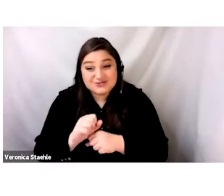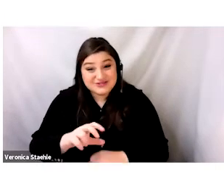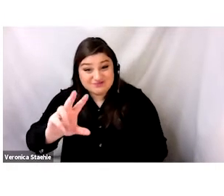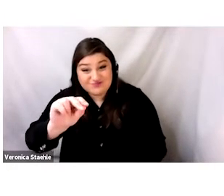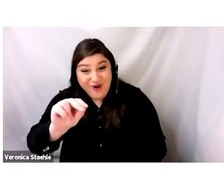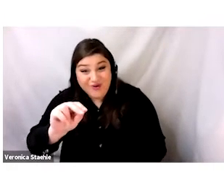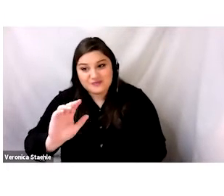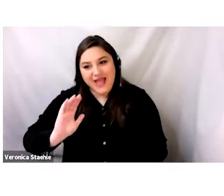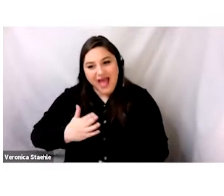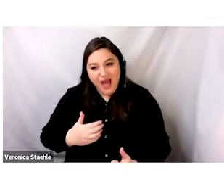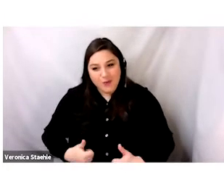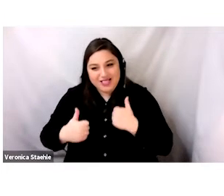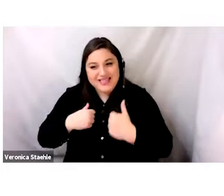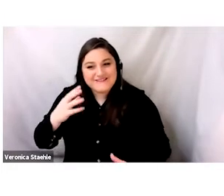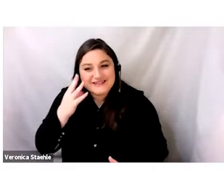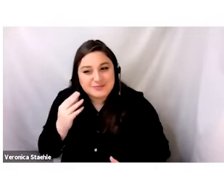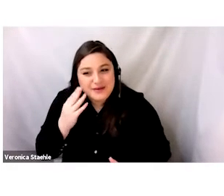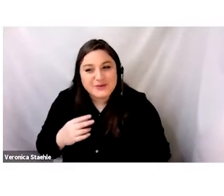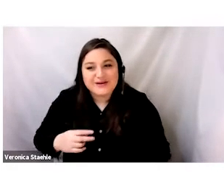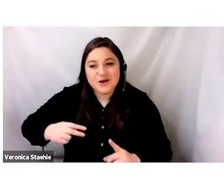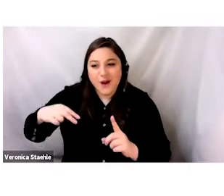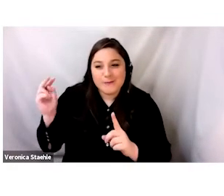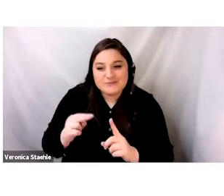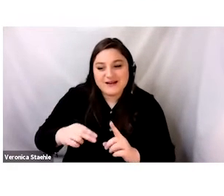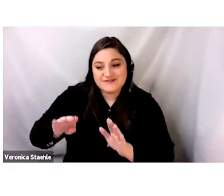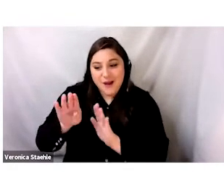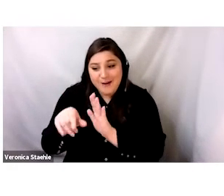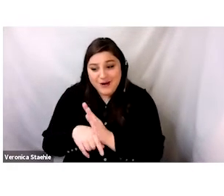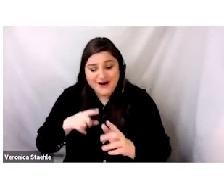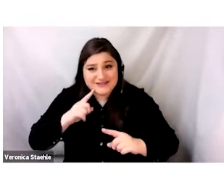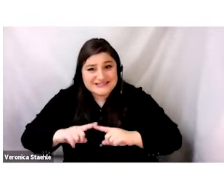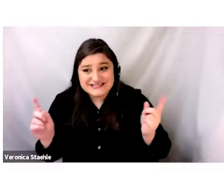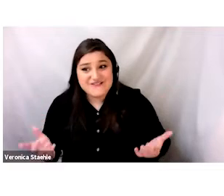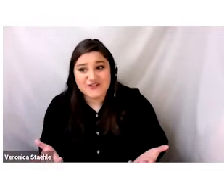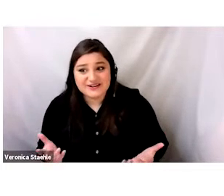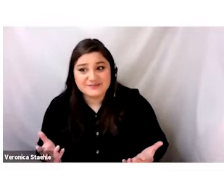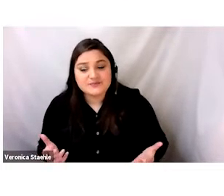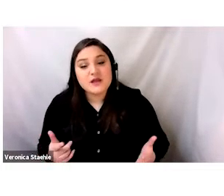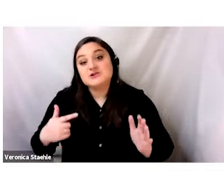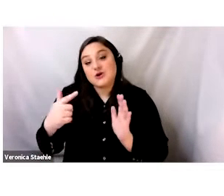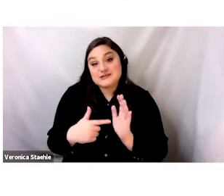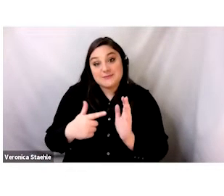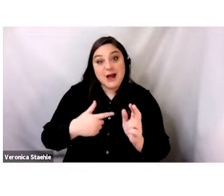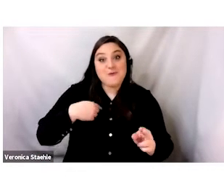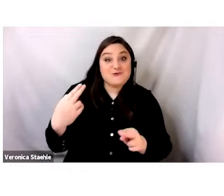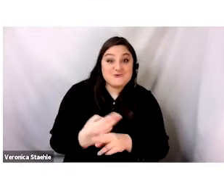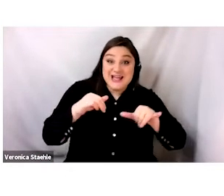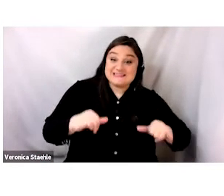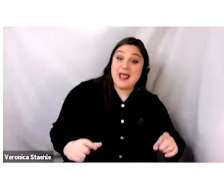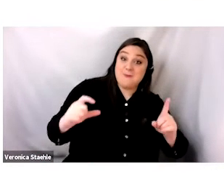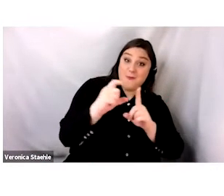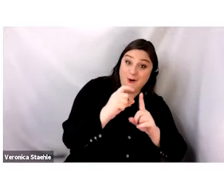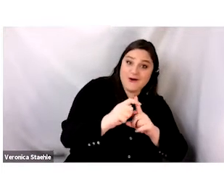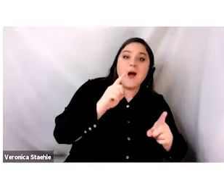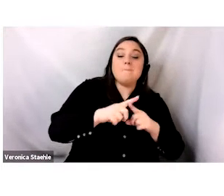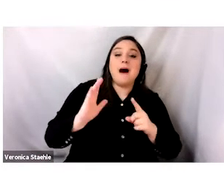different perspectives. We all have different backgrounds. And so we may be saying the exact same thing, but differently. And so we actually